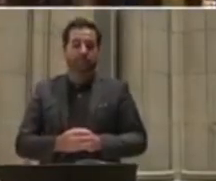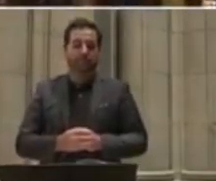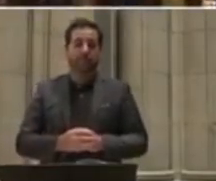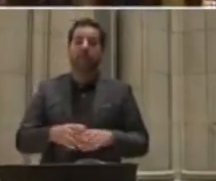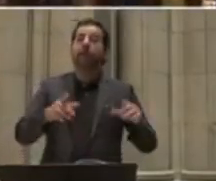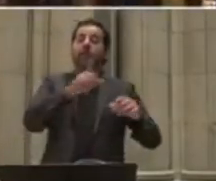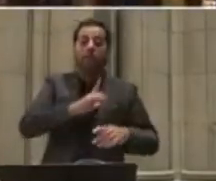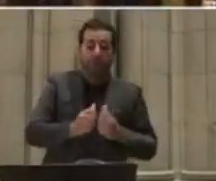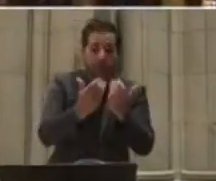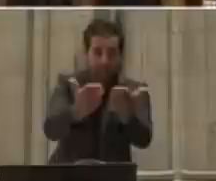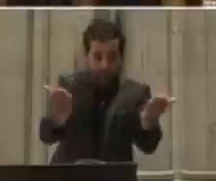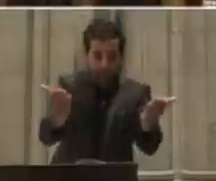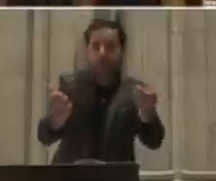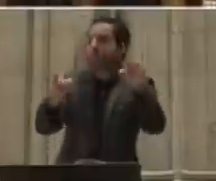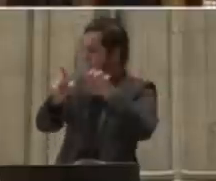Be with you.